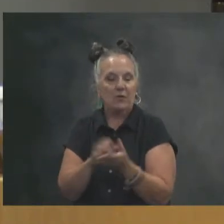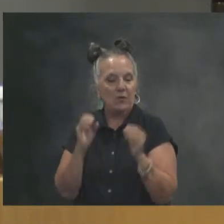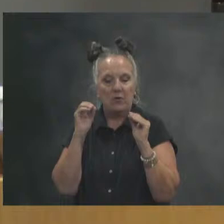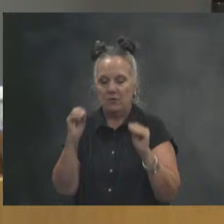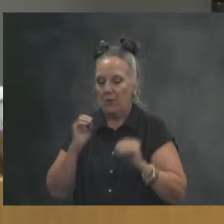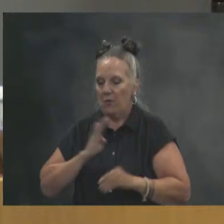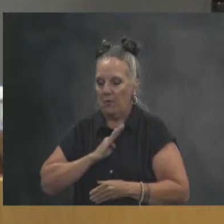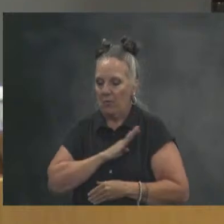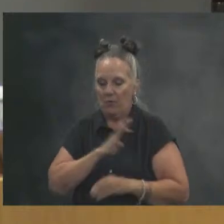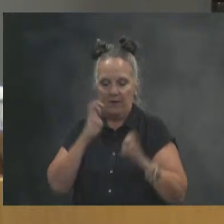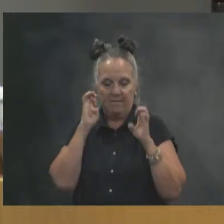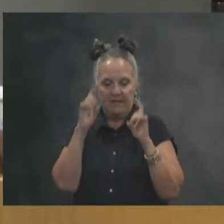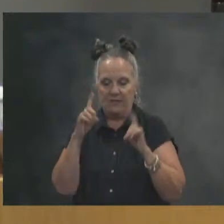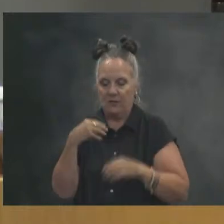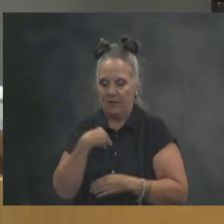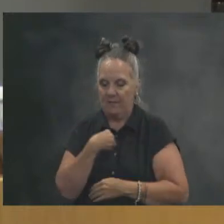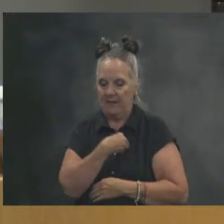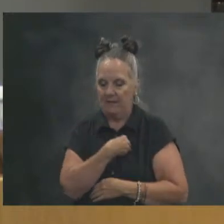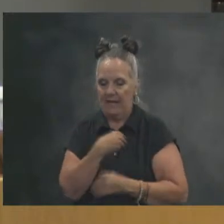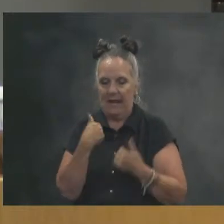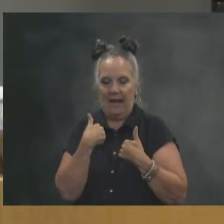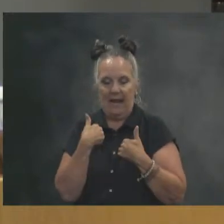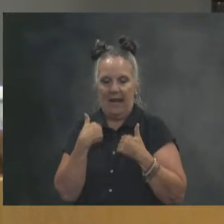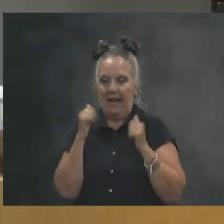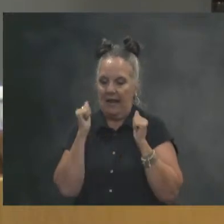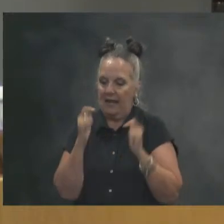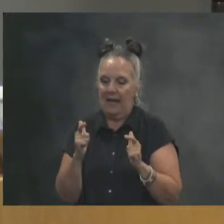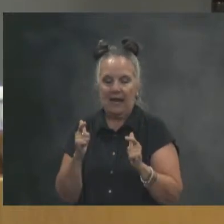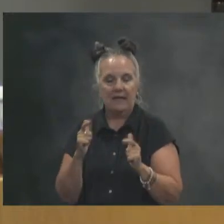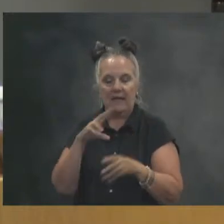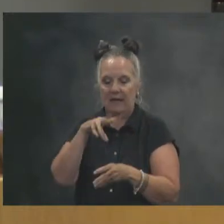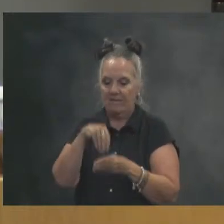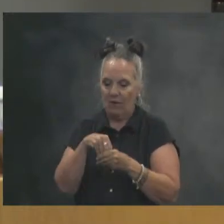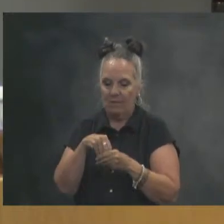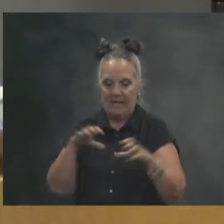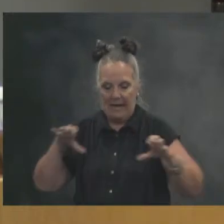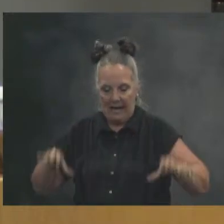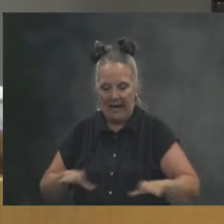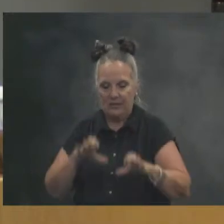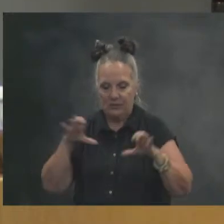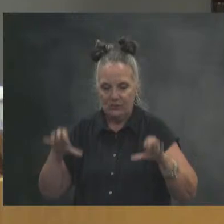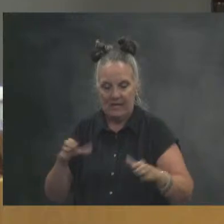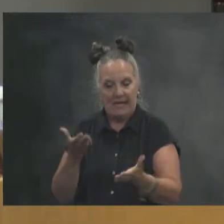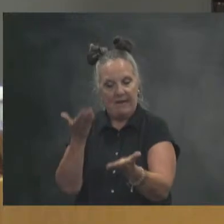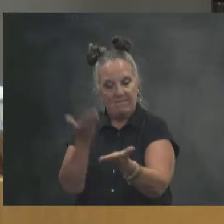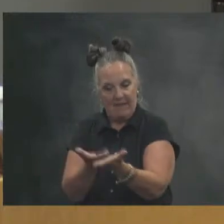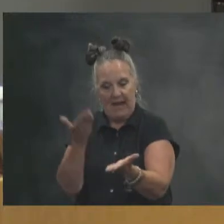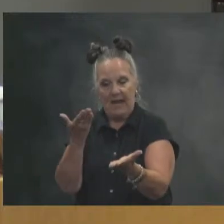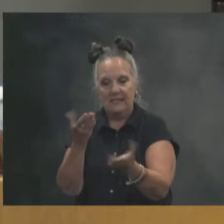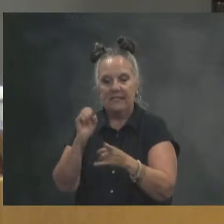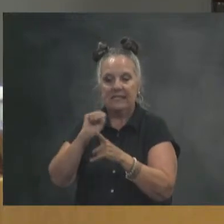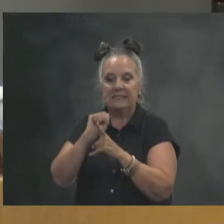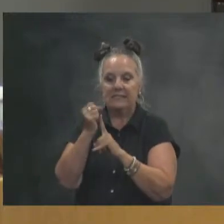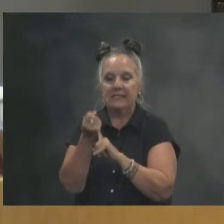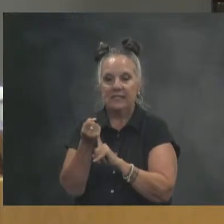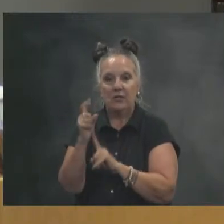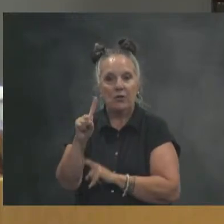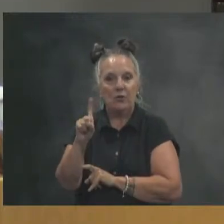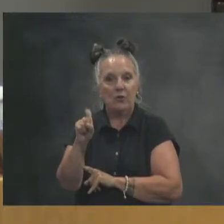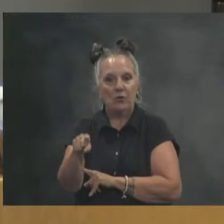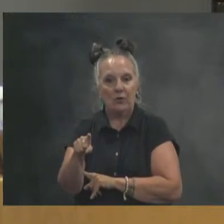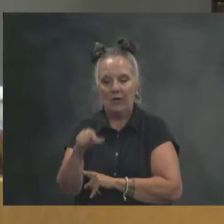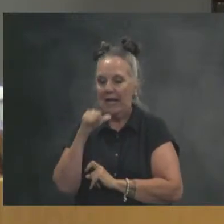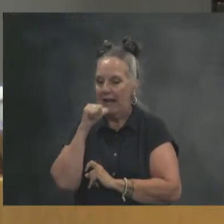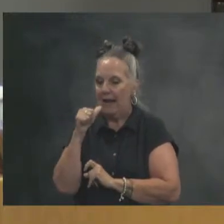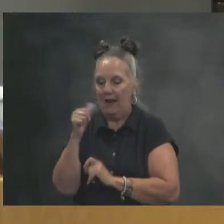of Education member had any involvement in the alleged actions. In fact, the situation in question was